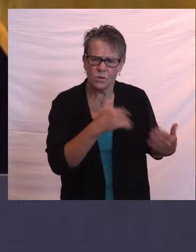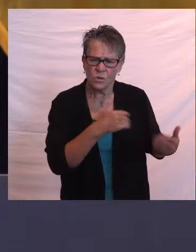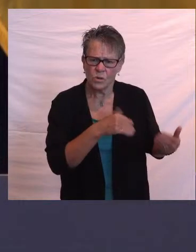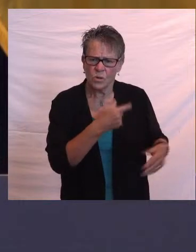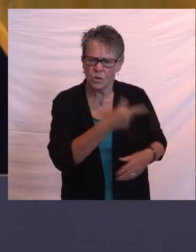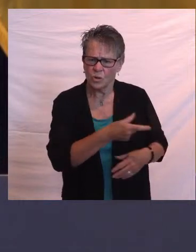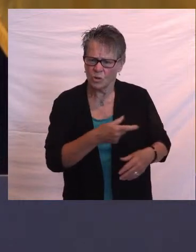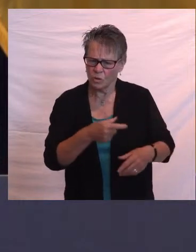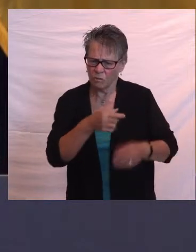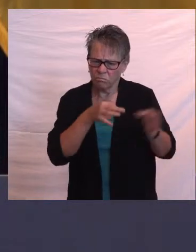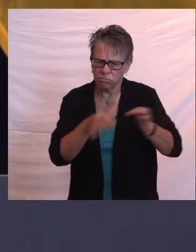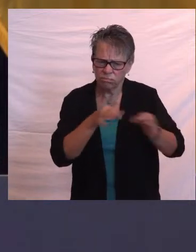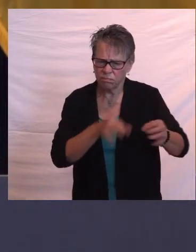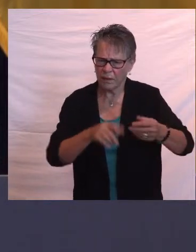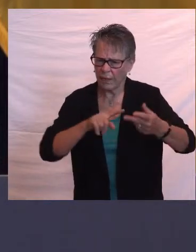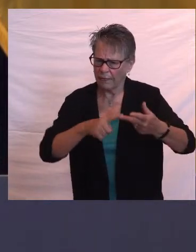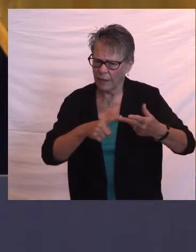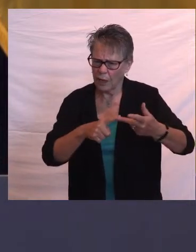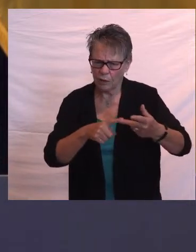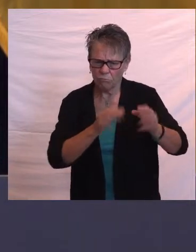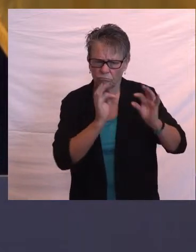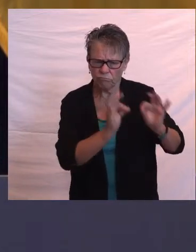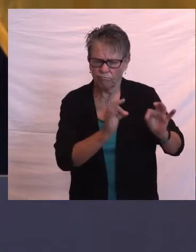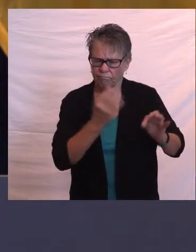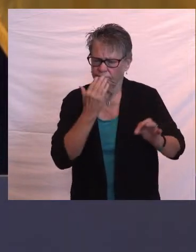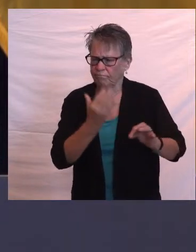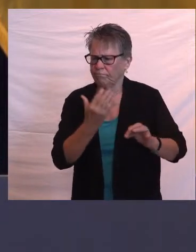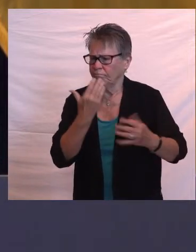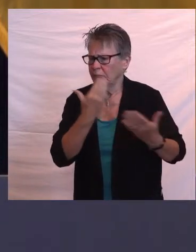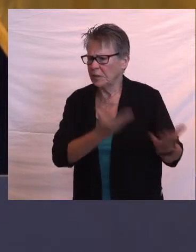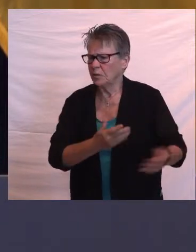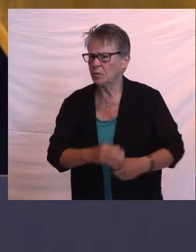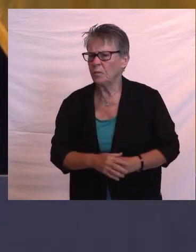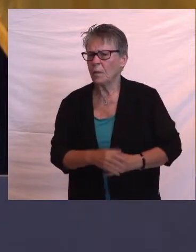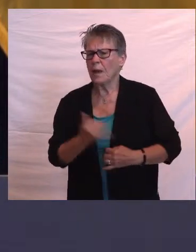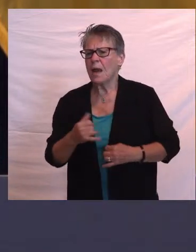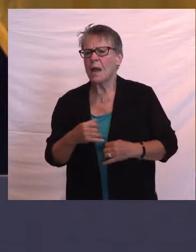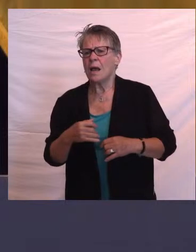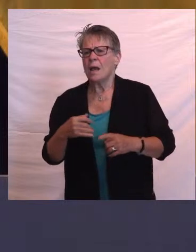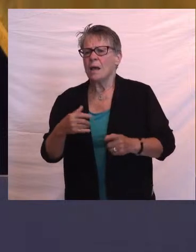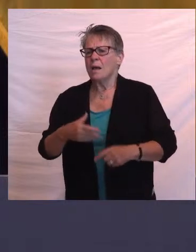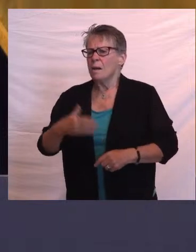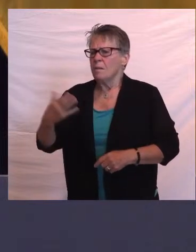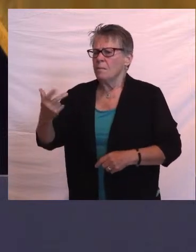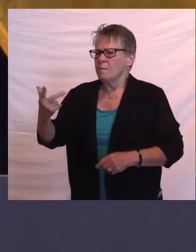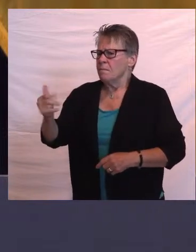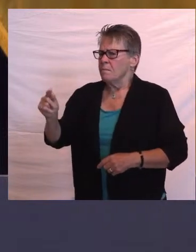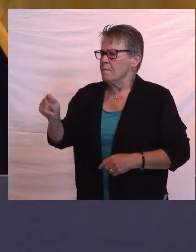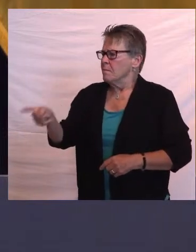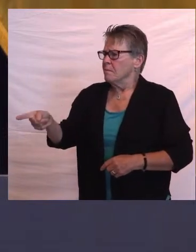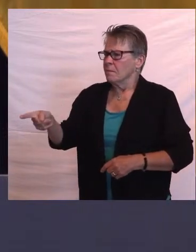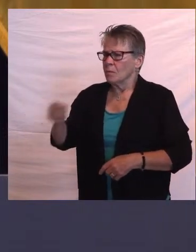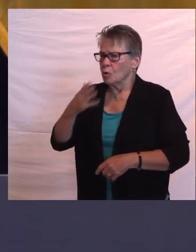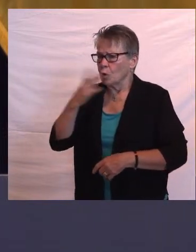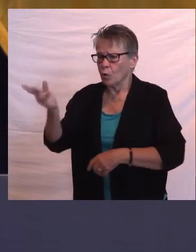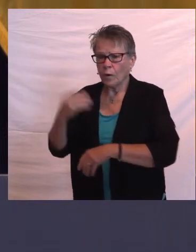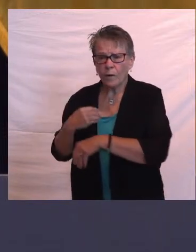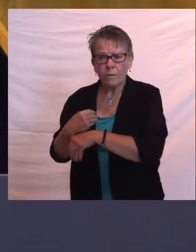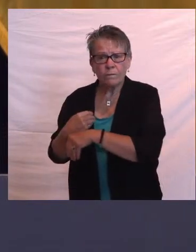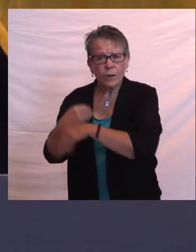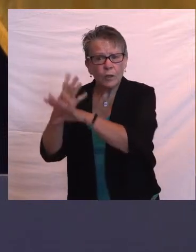productive virtual town hall with folks trying to get back on their feet after